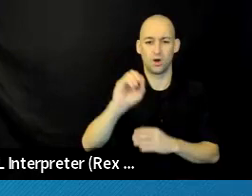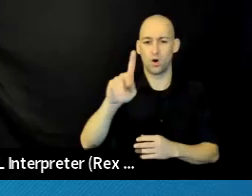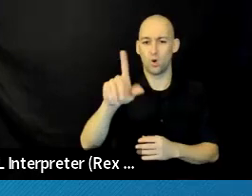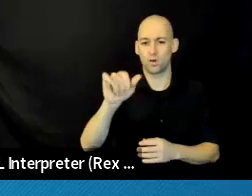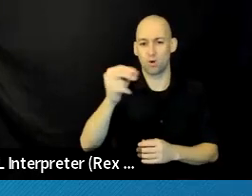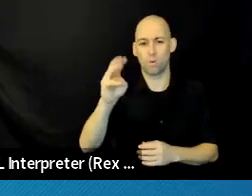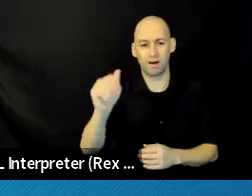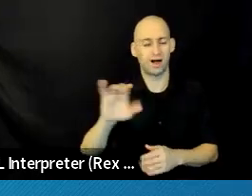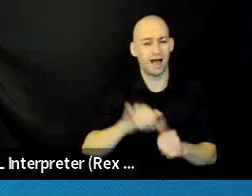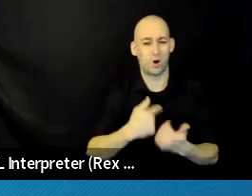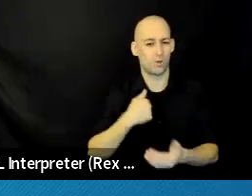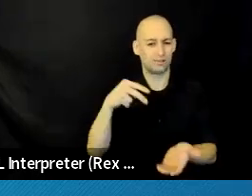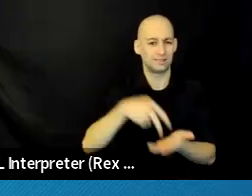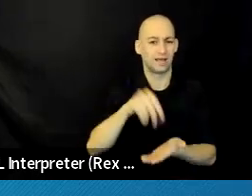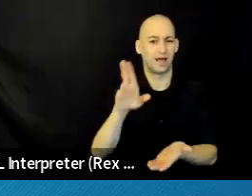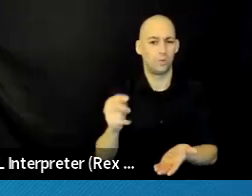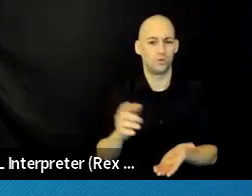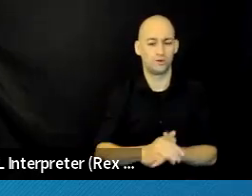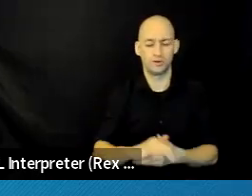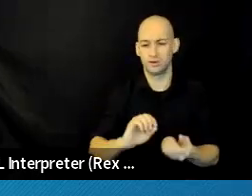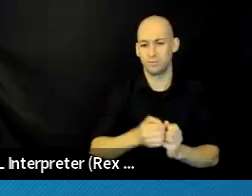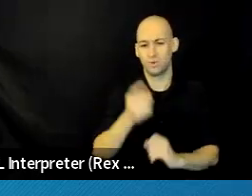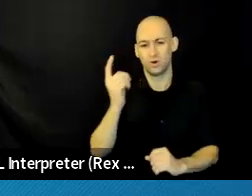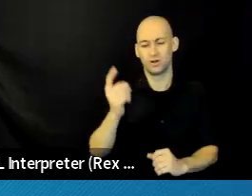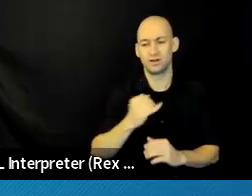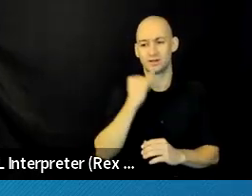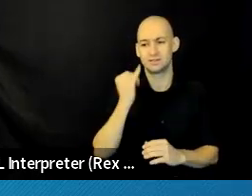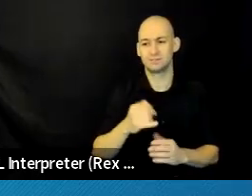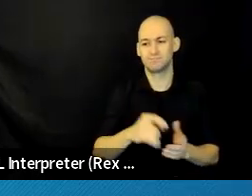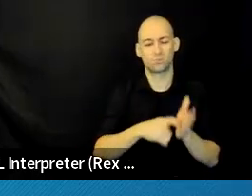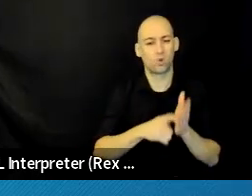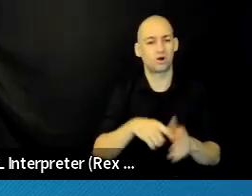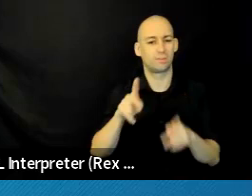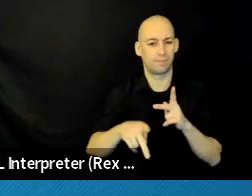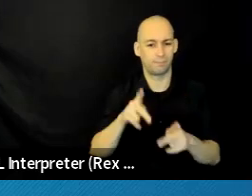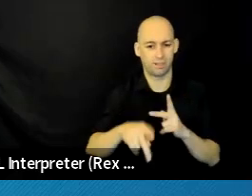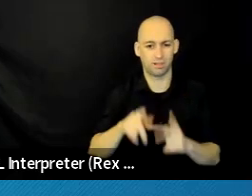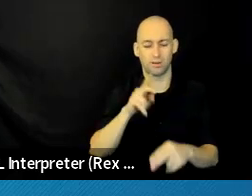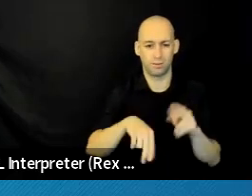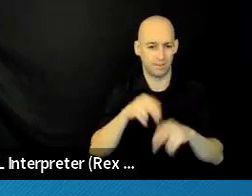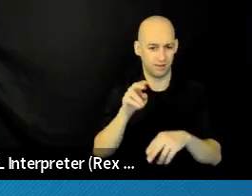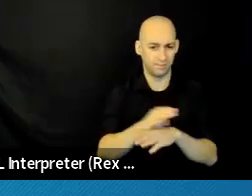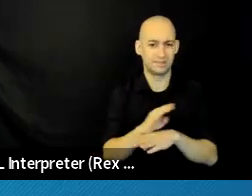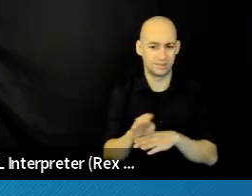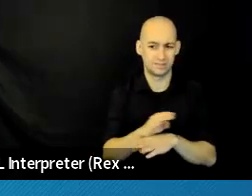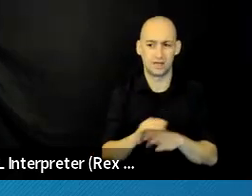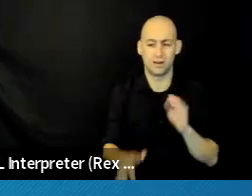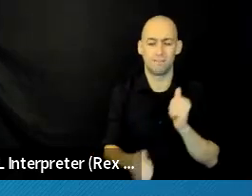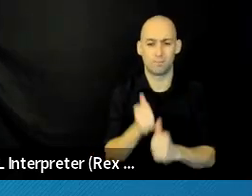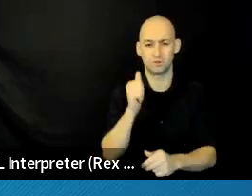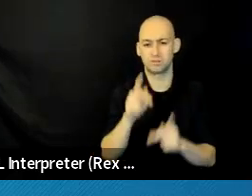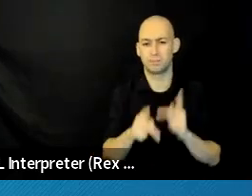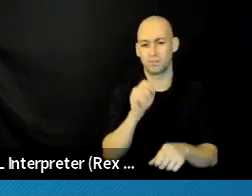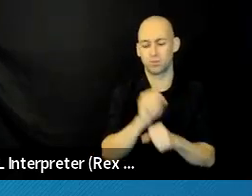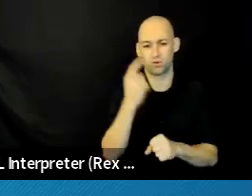out? Number 1 is it takes people to build a business. So most of the people that work